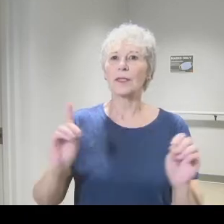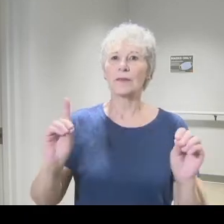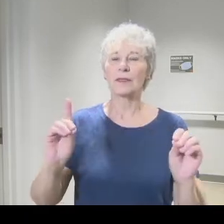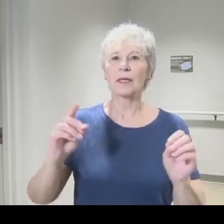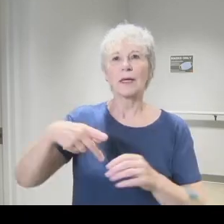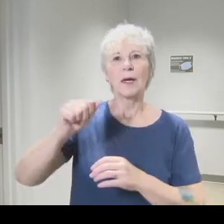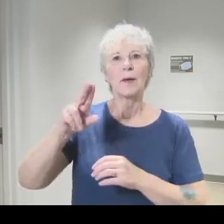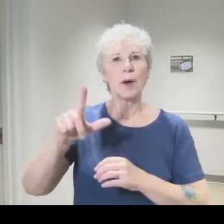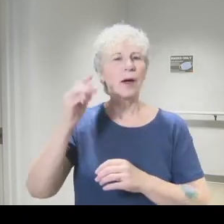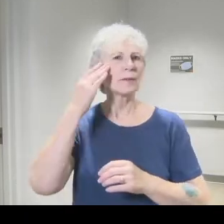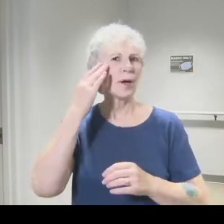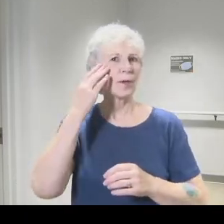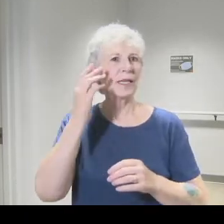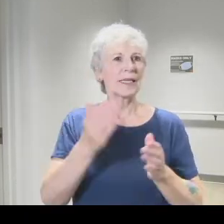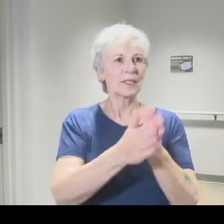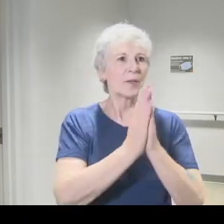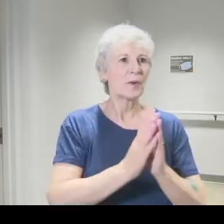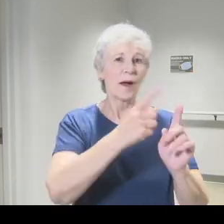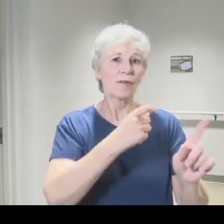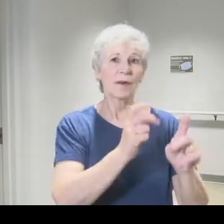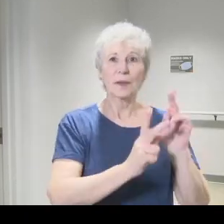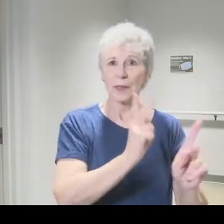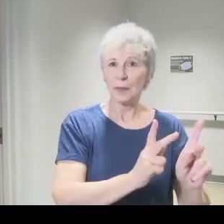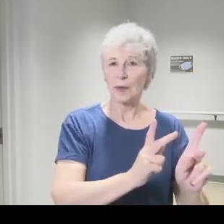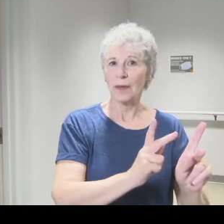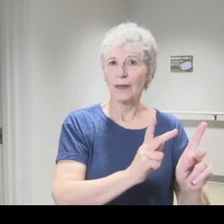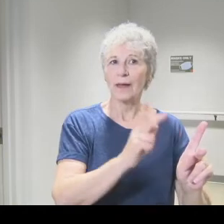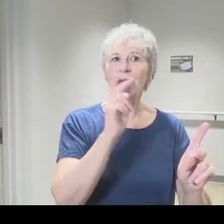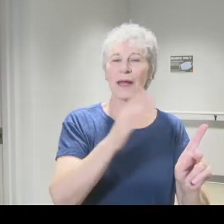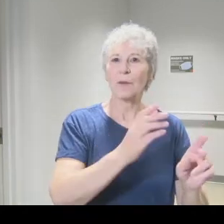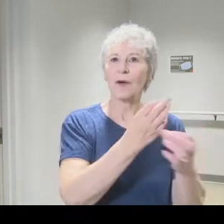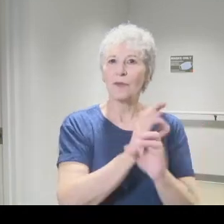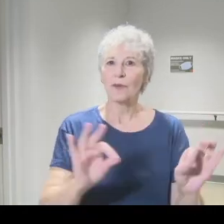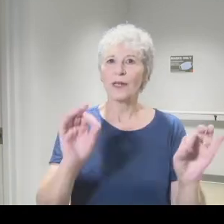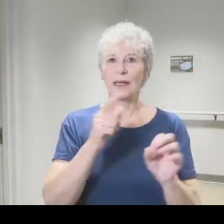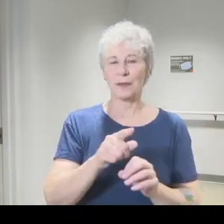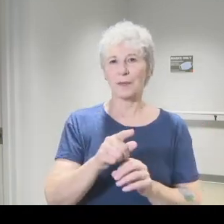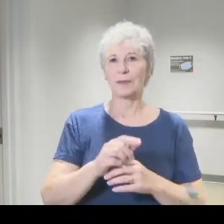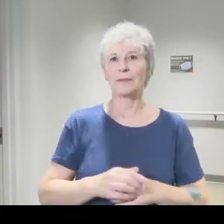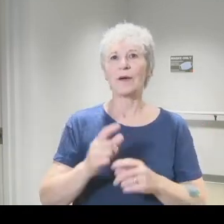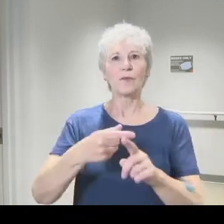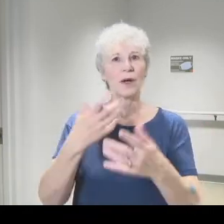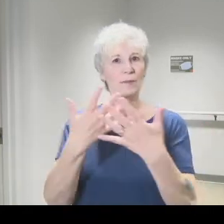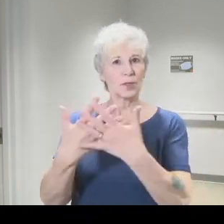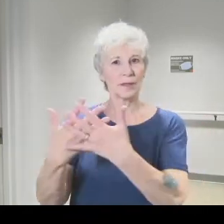knows that it is the prayer of the Philippians that what will turn out for his deliverance from jail.